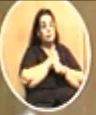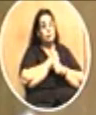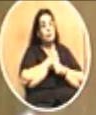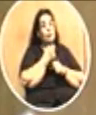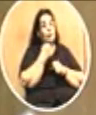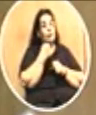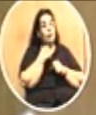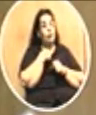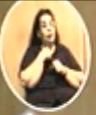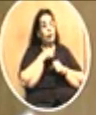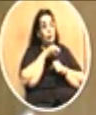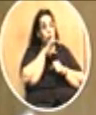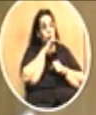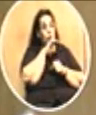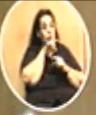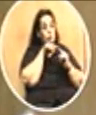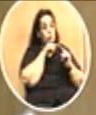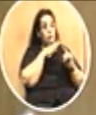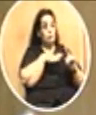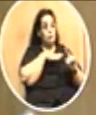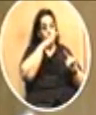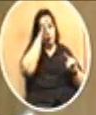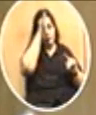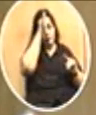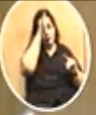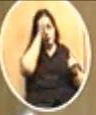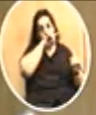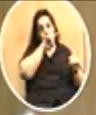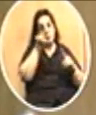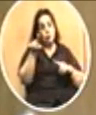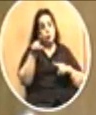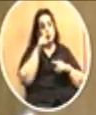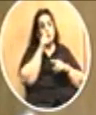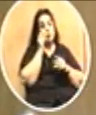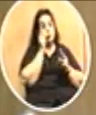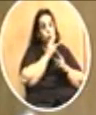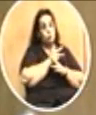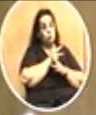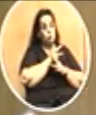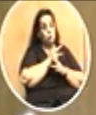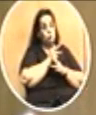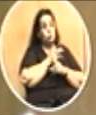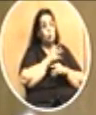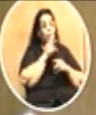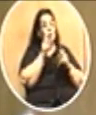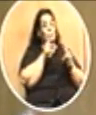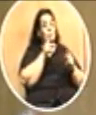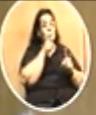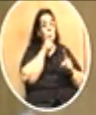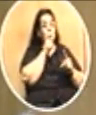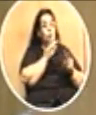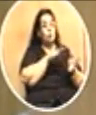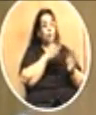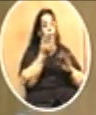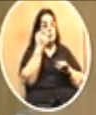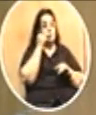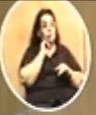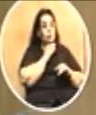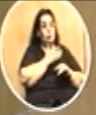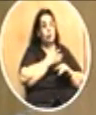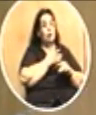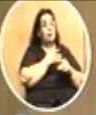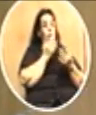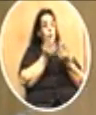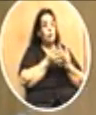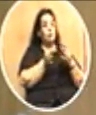I would watch when my father was going to war, the people that died for our freedom.